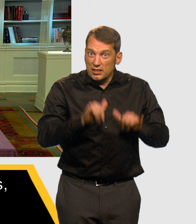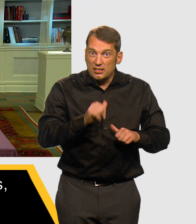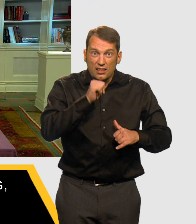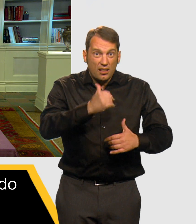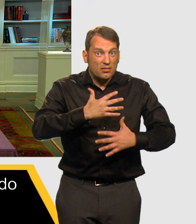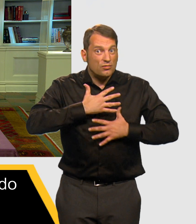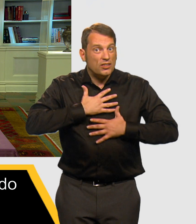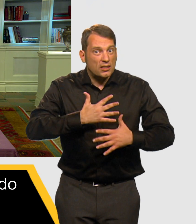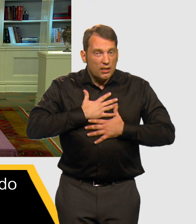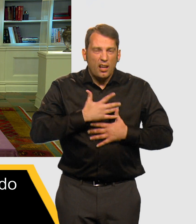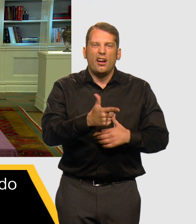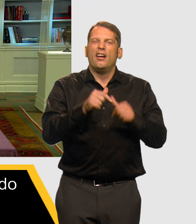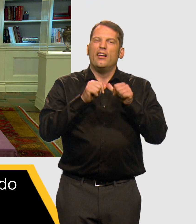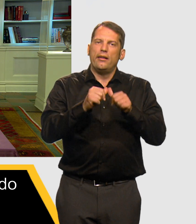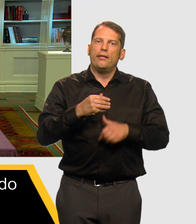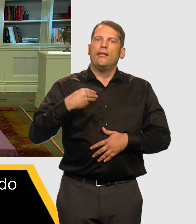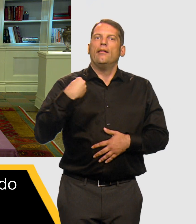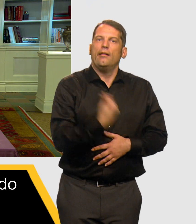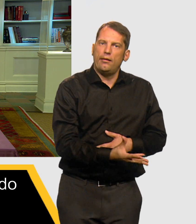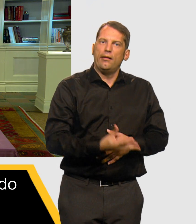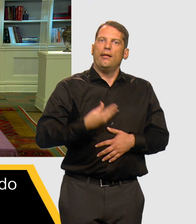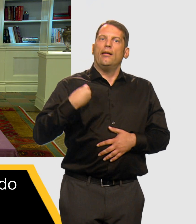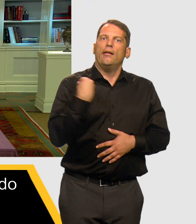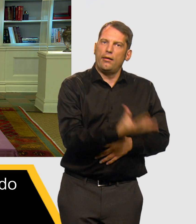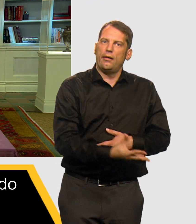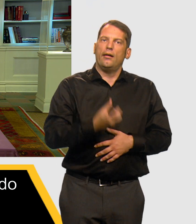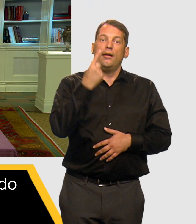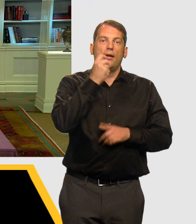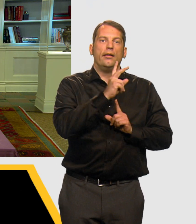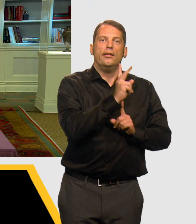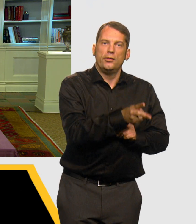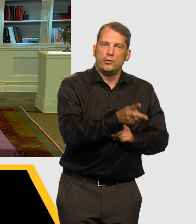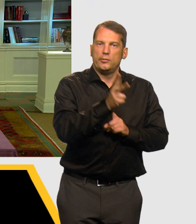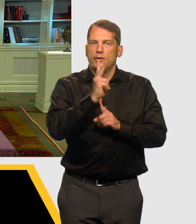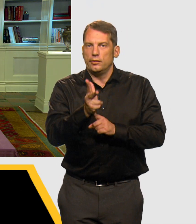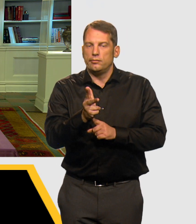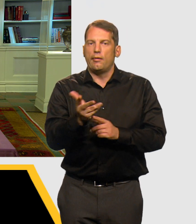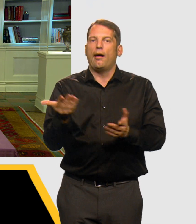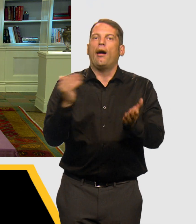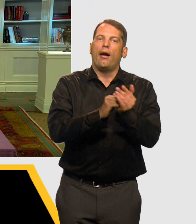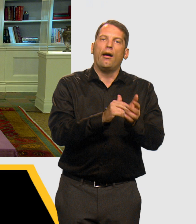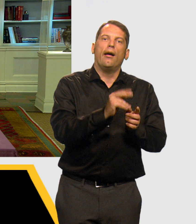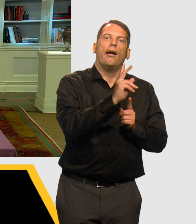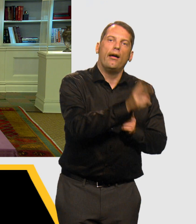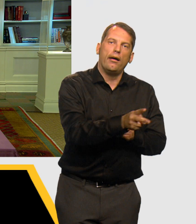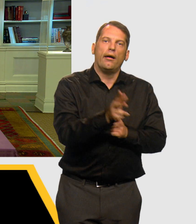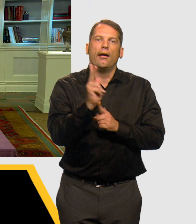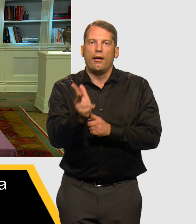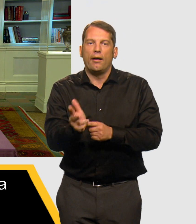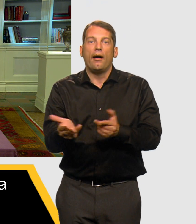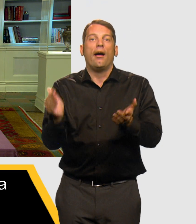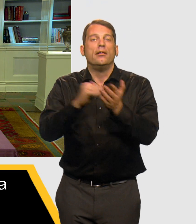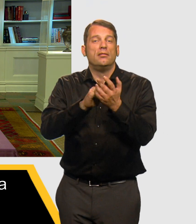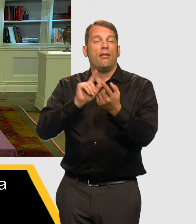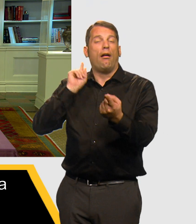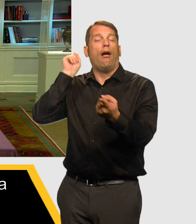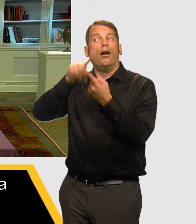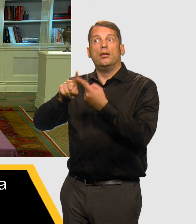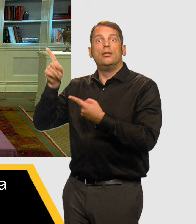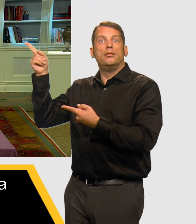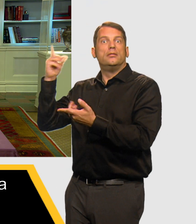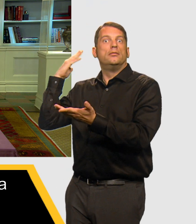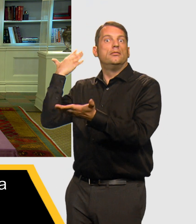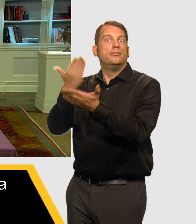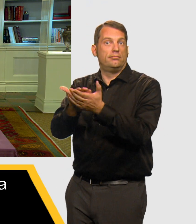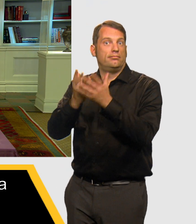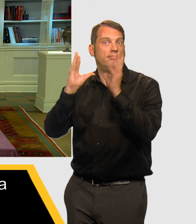second dose, if the person has not started breathing on their own, continue to administer any additional doses every 2 to 3